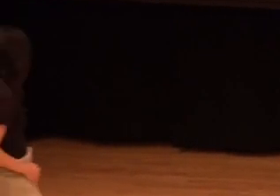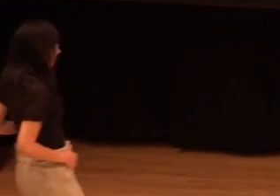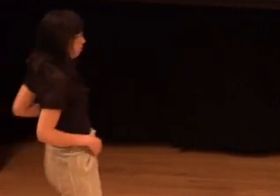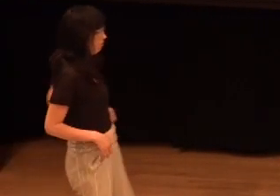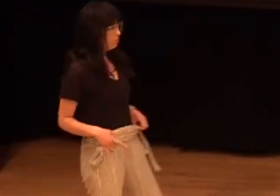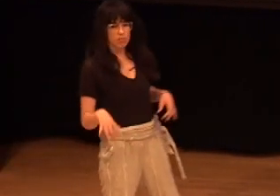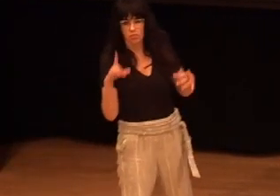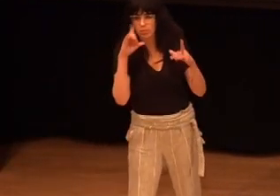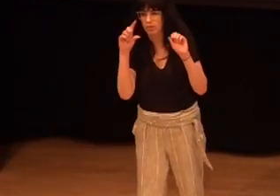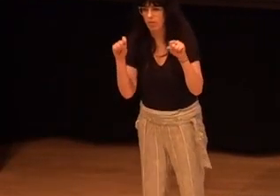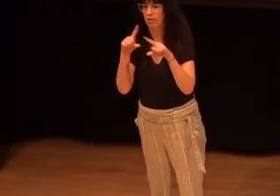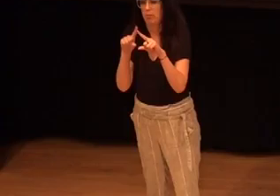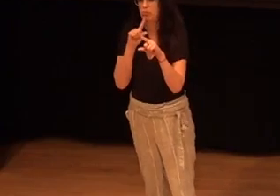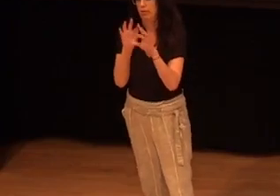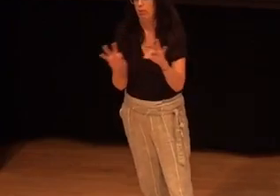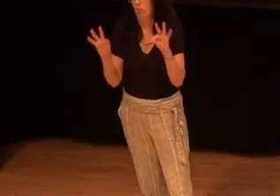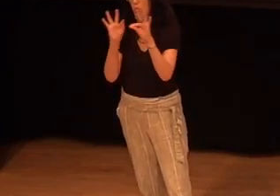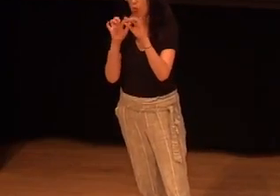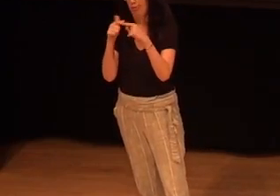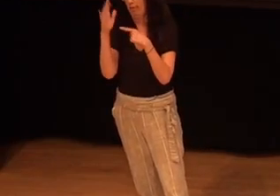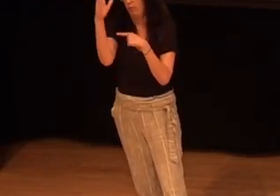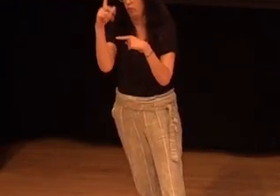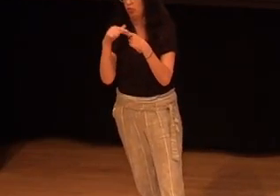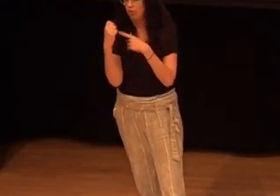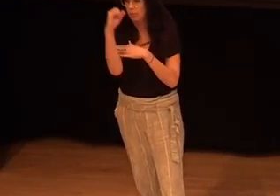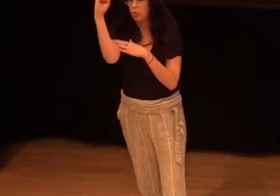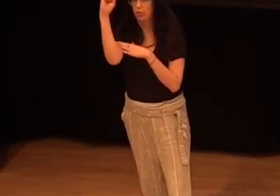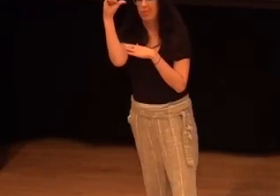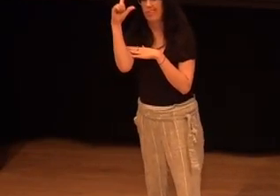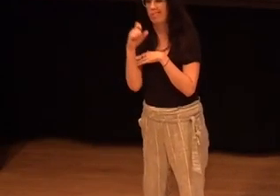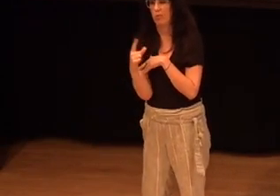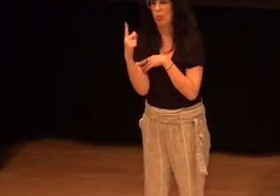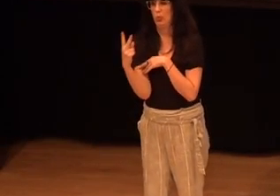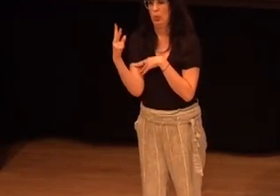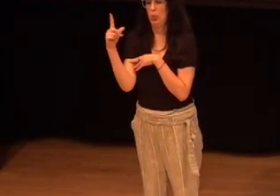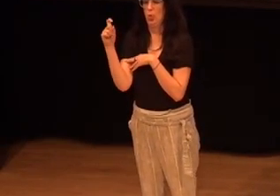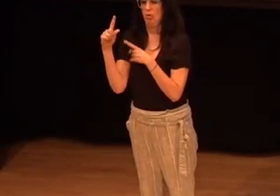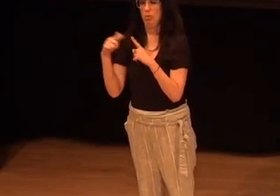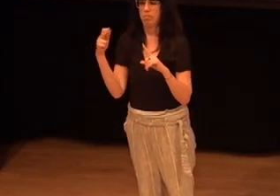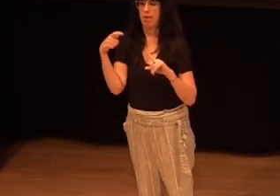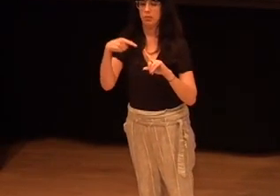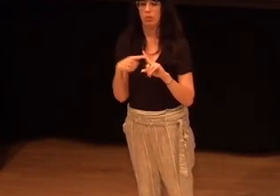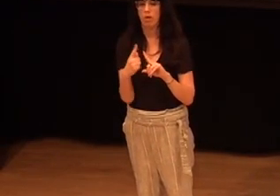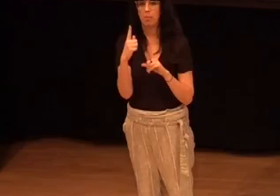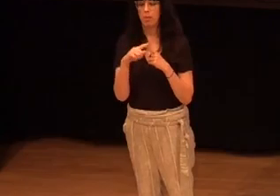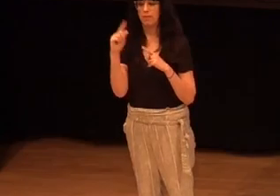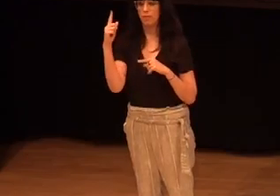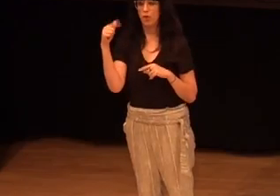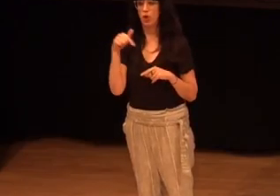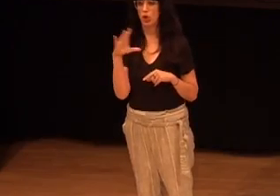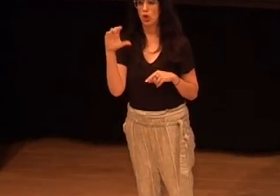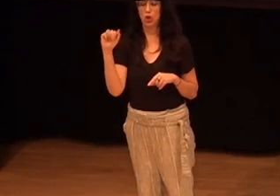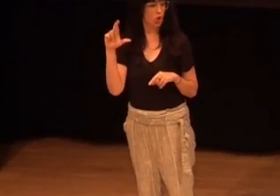And I'd like to get to that after one or two more questions. But first, let's hear